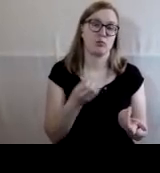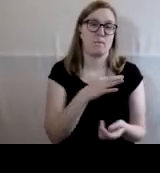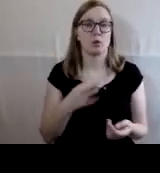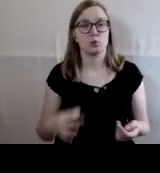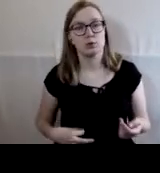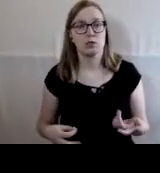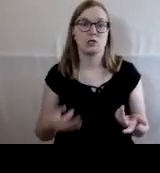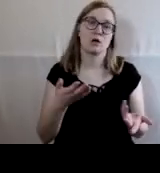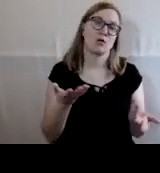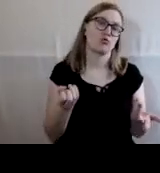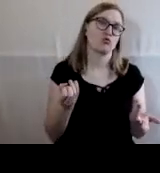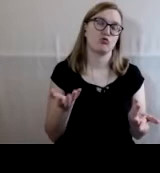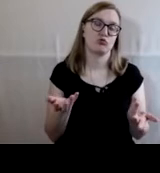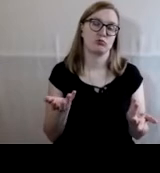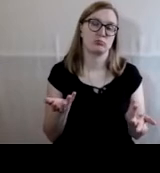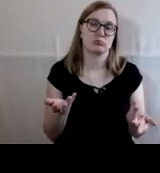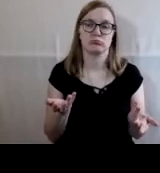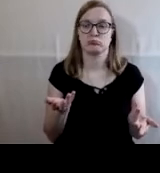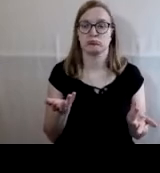France, and you might want to look at